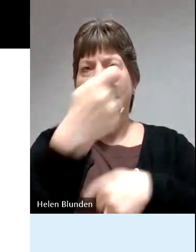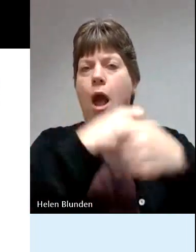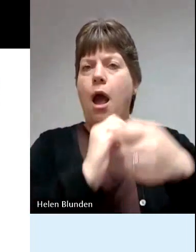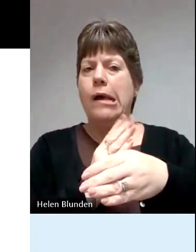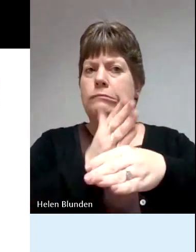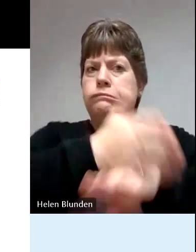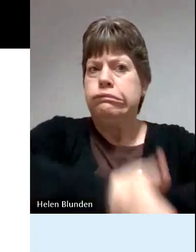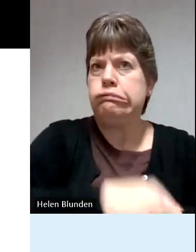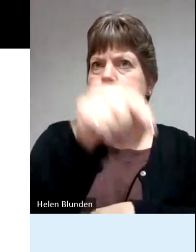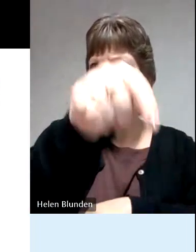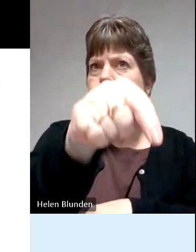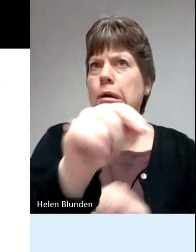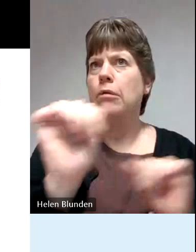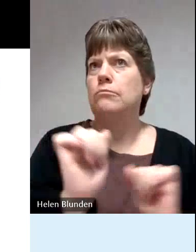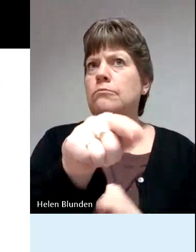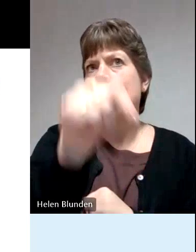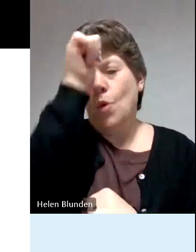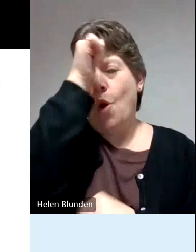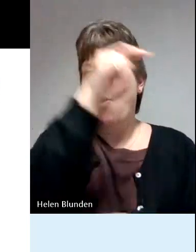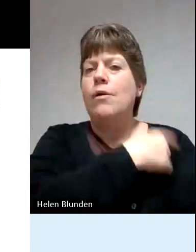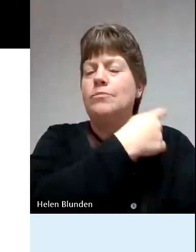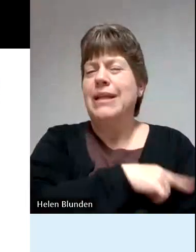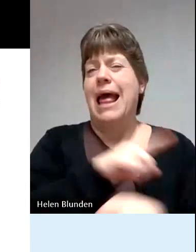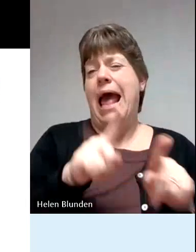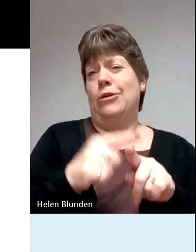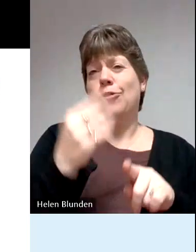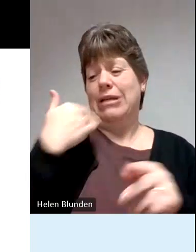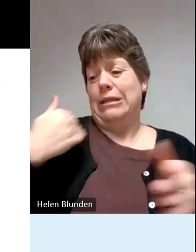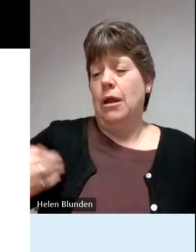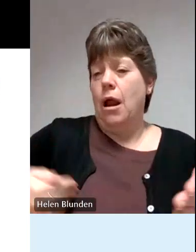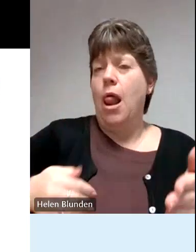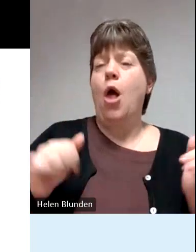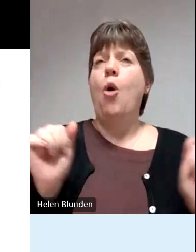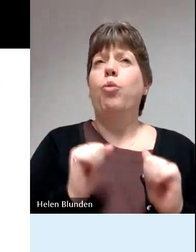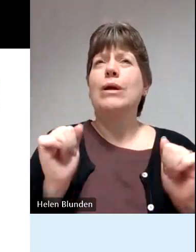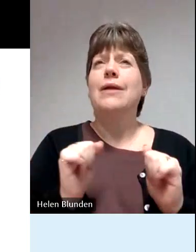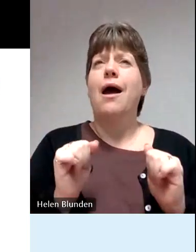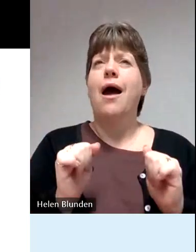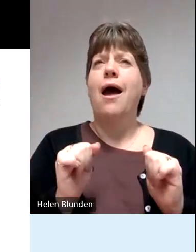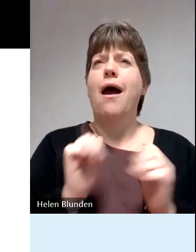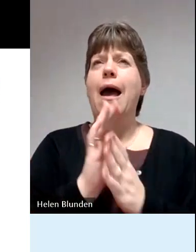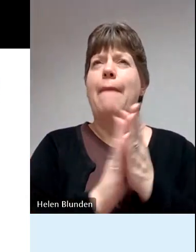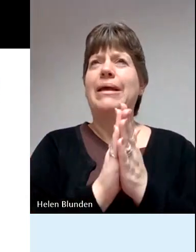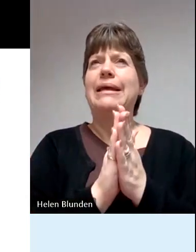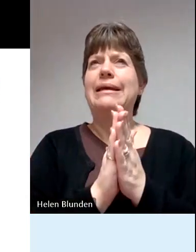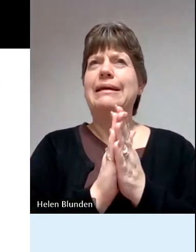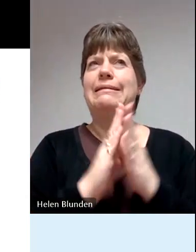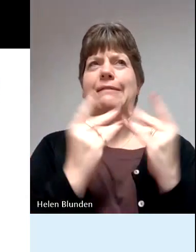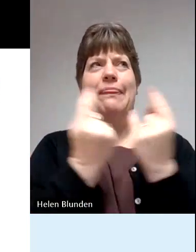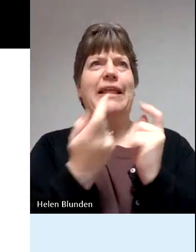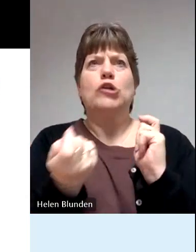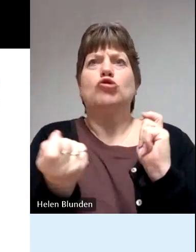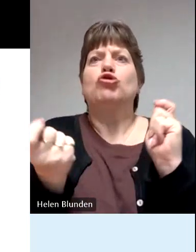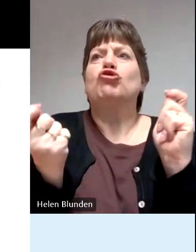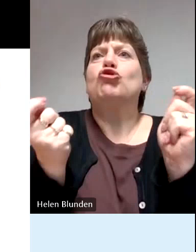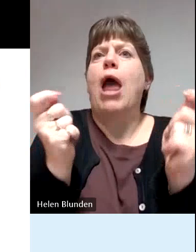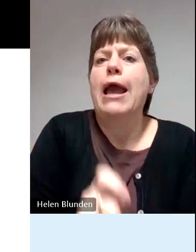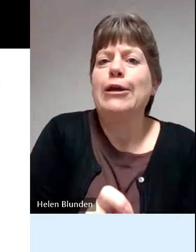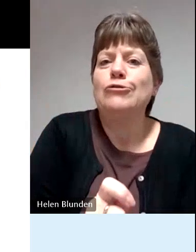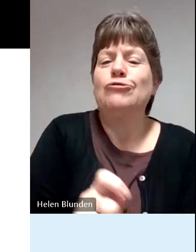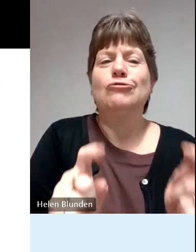it's fair to say, that in more recent years, winter is more around a change of characteristics in terms of